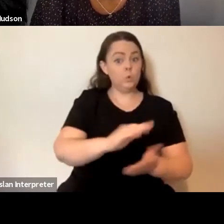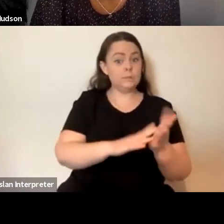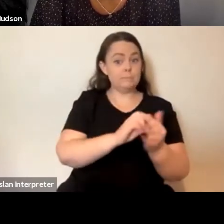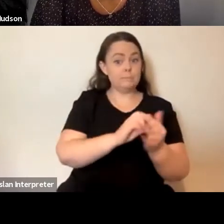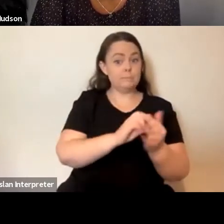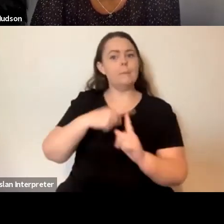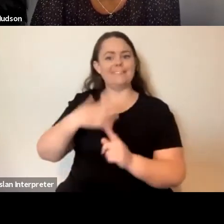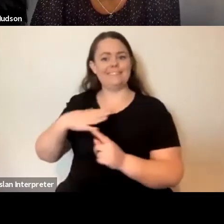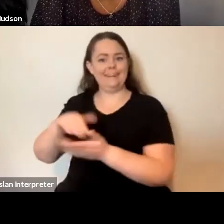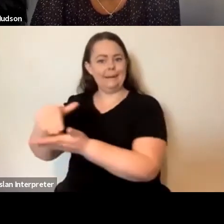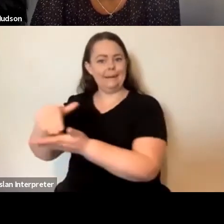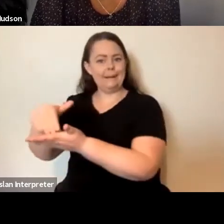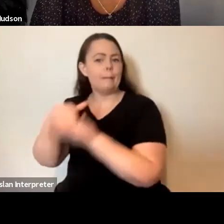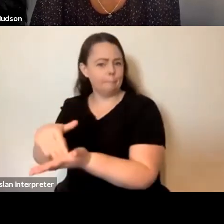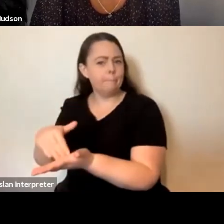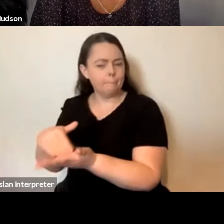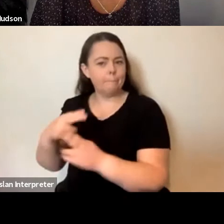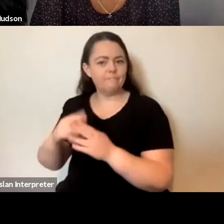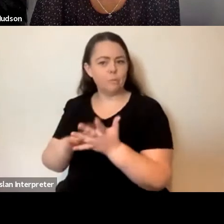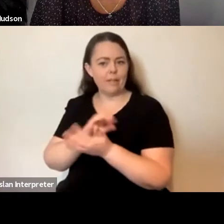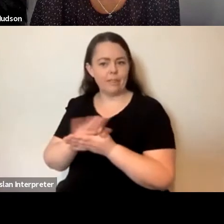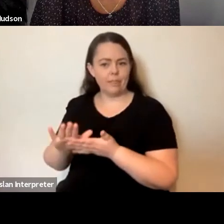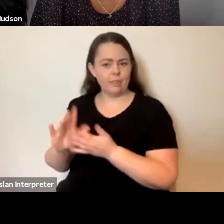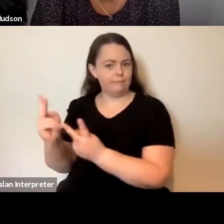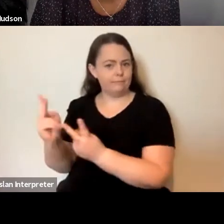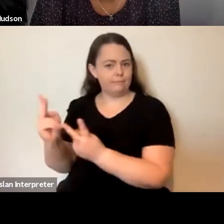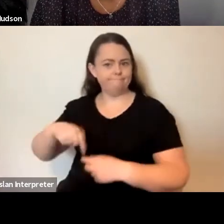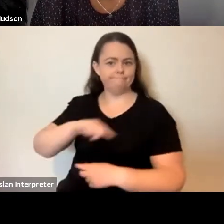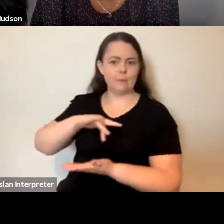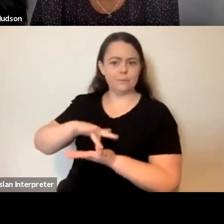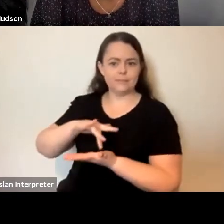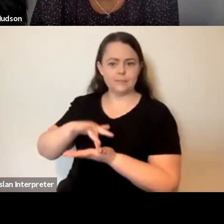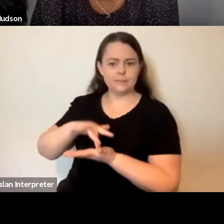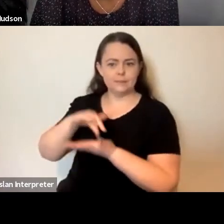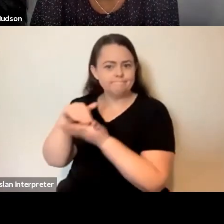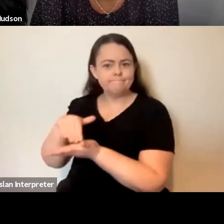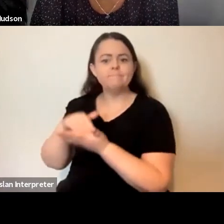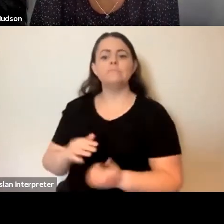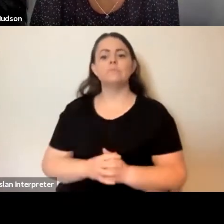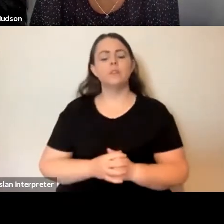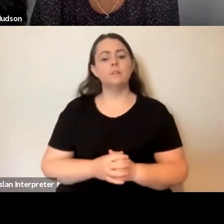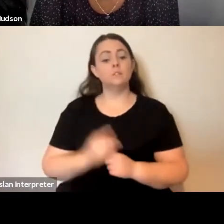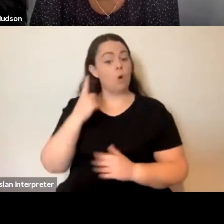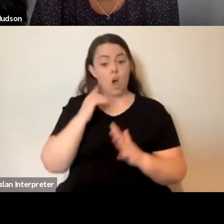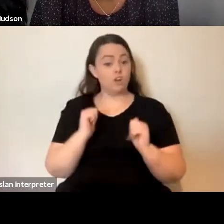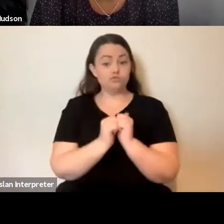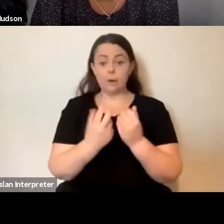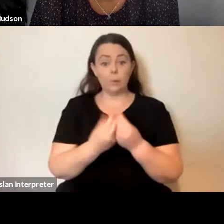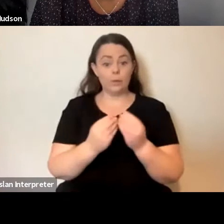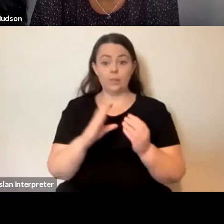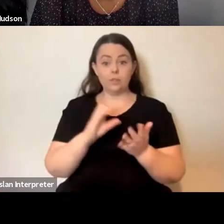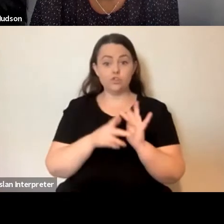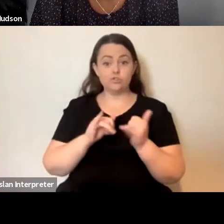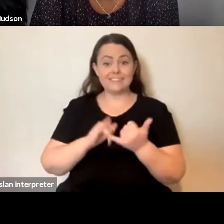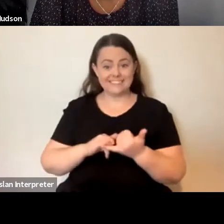absolutely with Chris about the need for more treatment options. And I suppose investment in